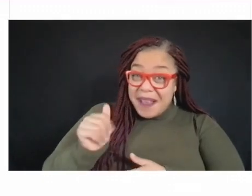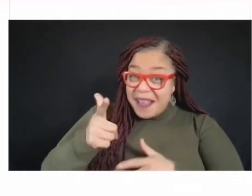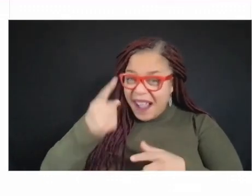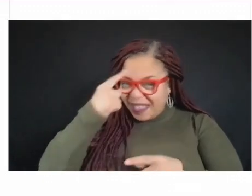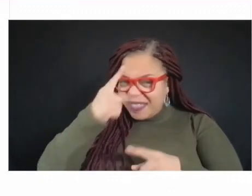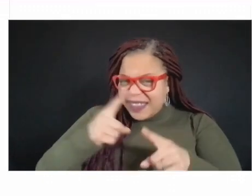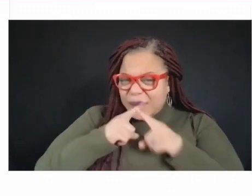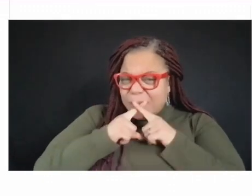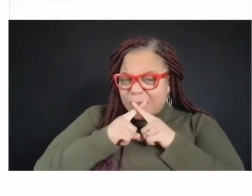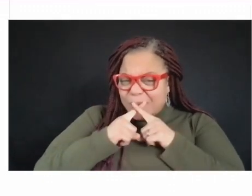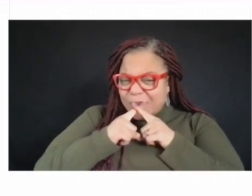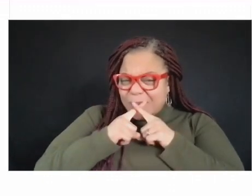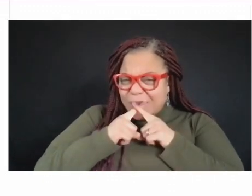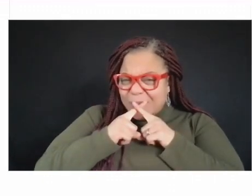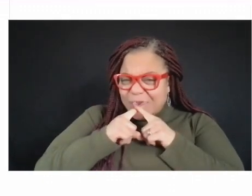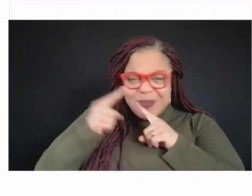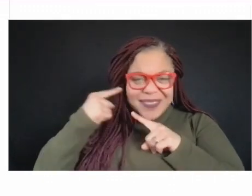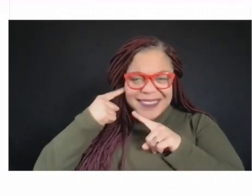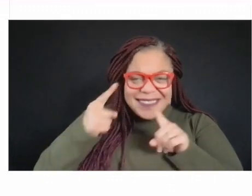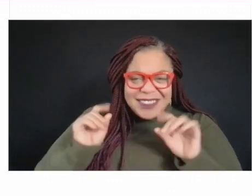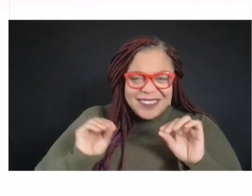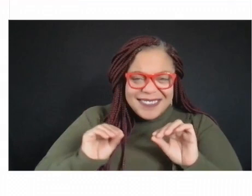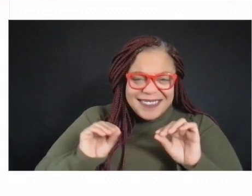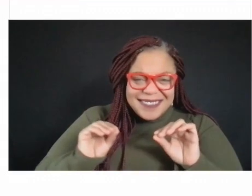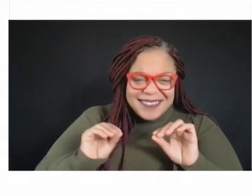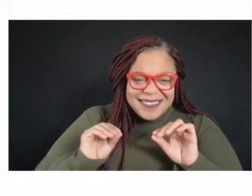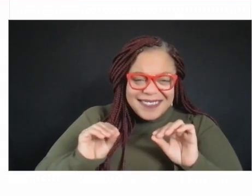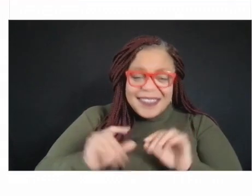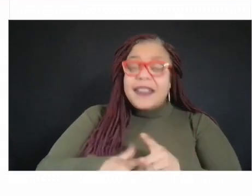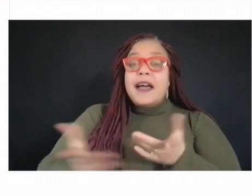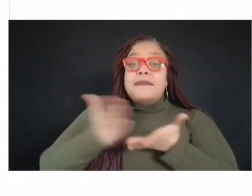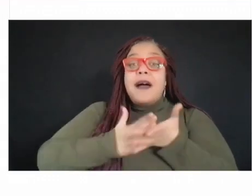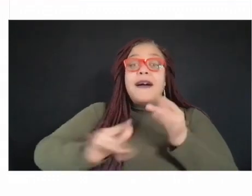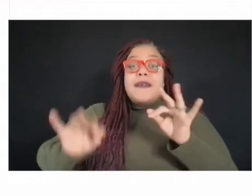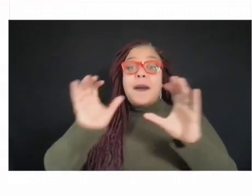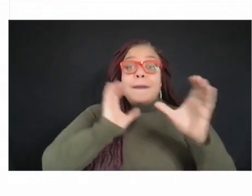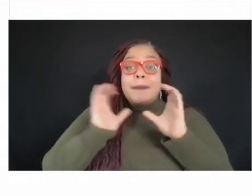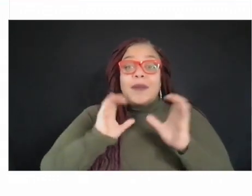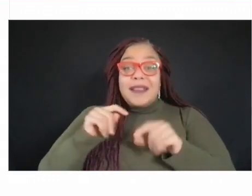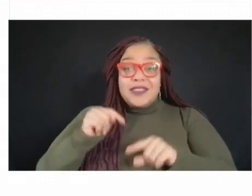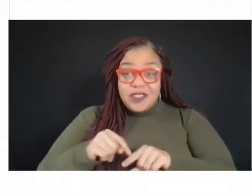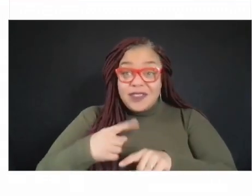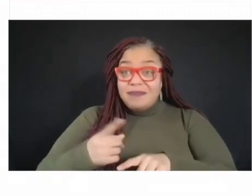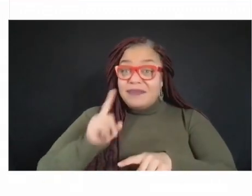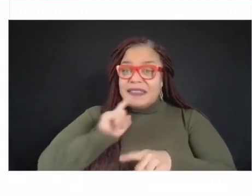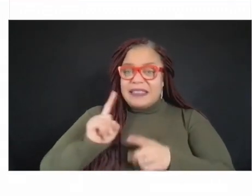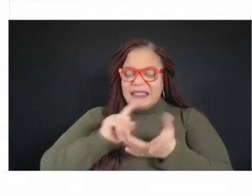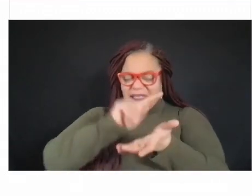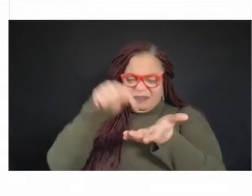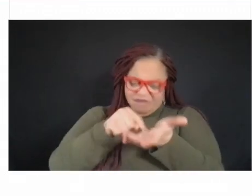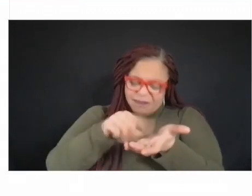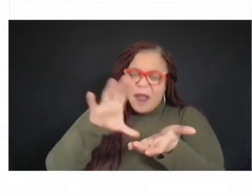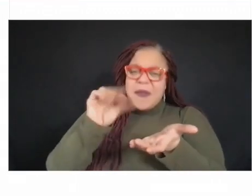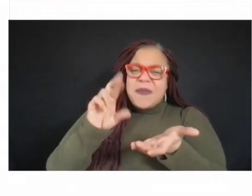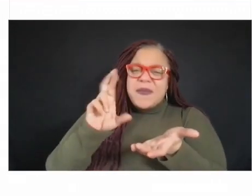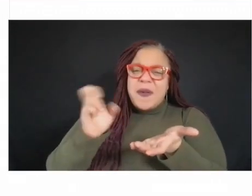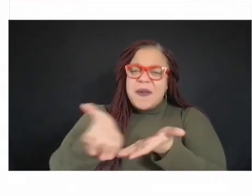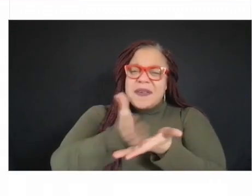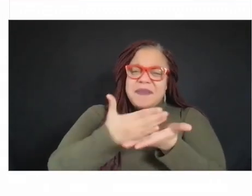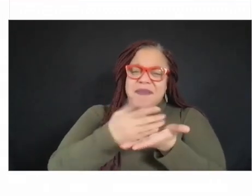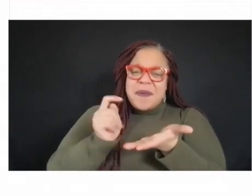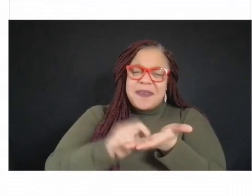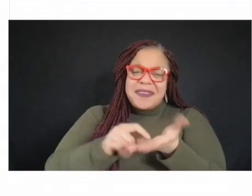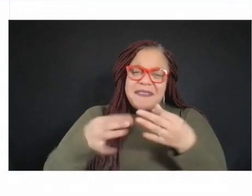It is part of communication is a core component of public health. But as was stated